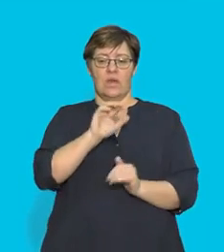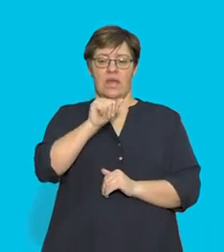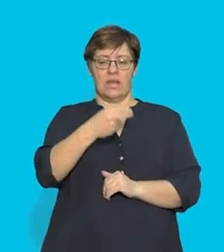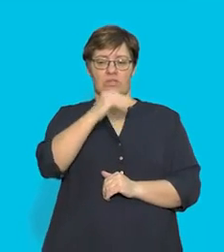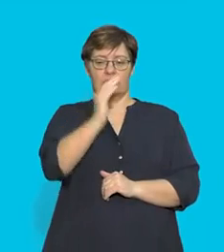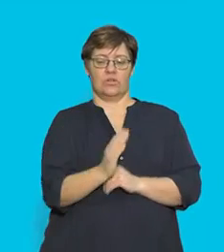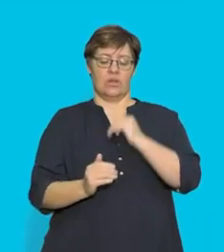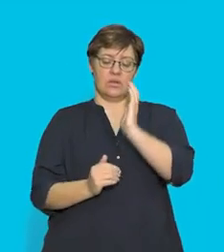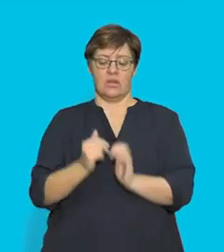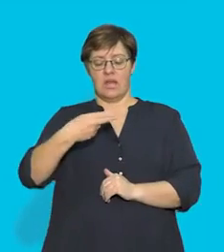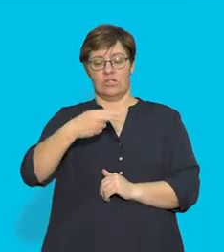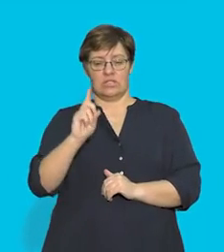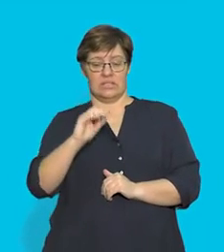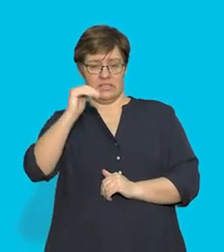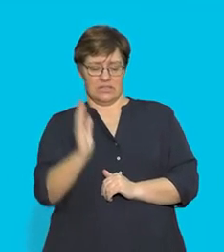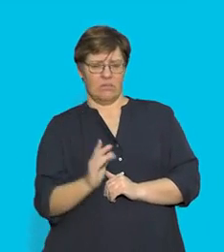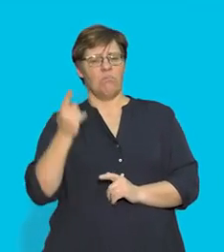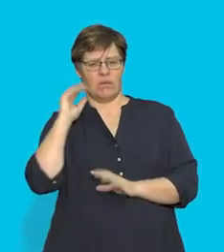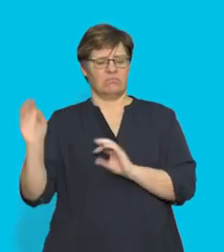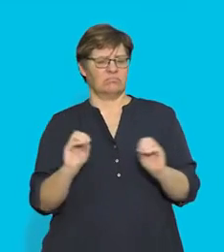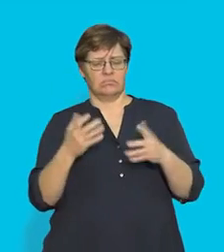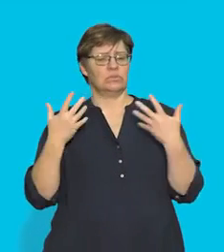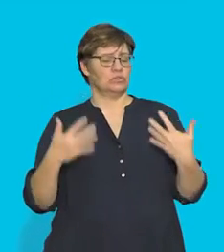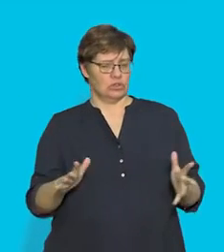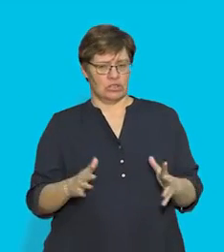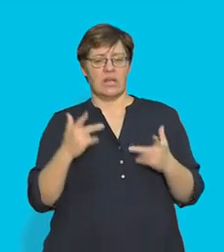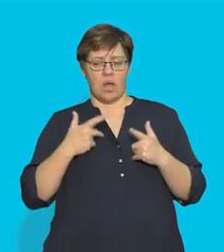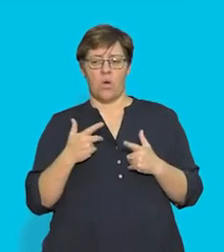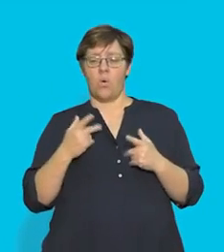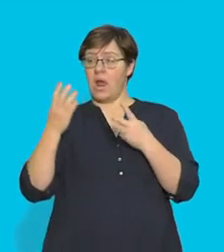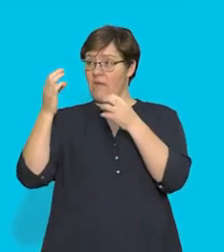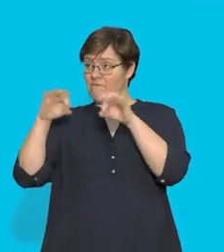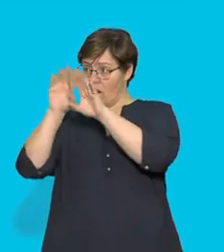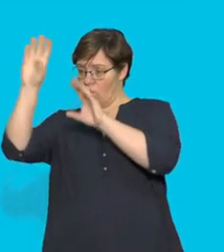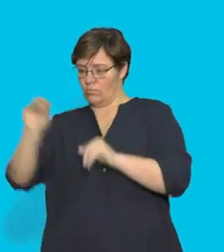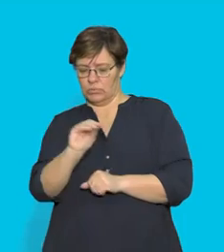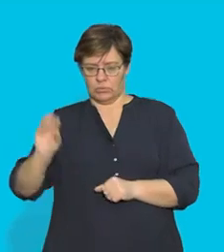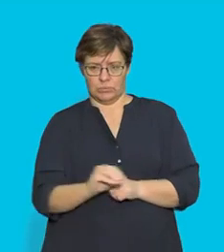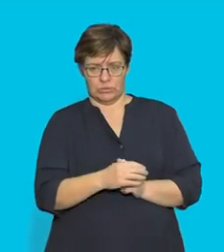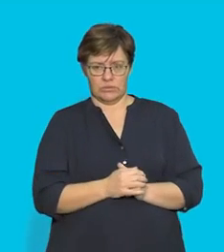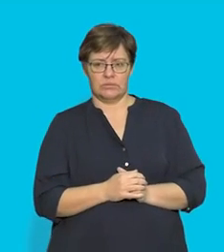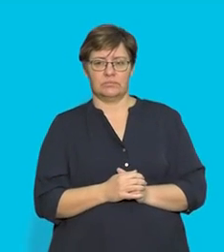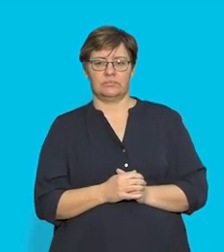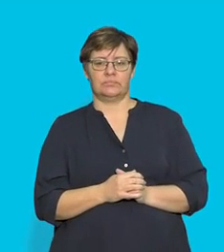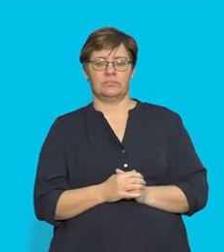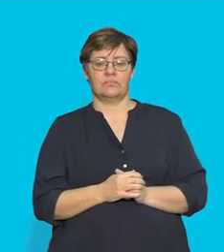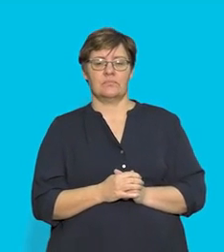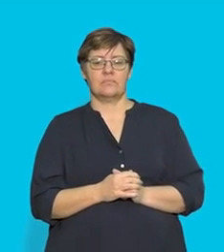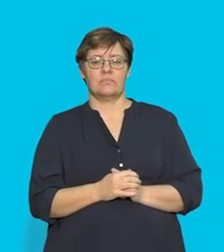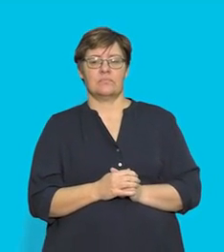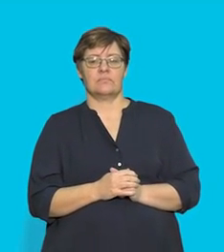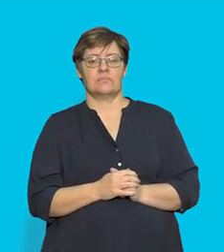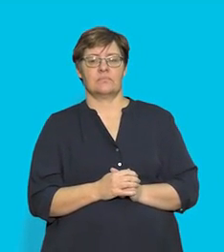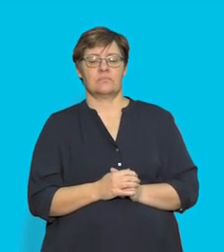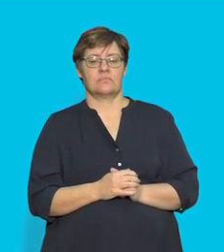HD. Okay, we've done this conversion lots of times. Now we're going to go and substitute into the equation. So let's go and substitute into the